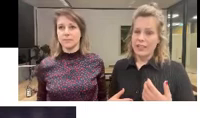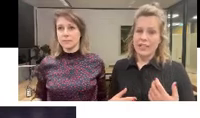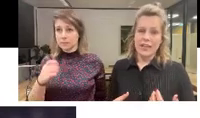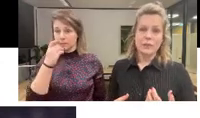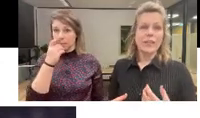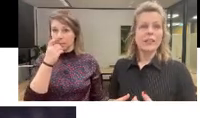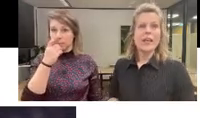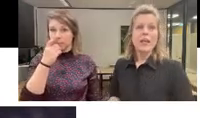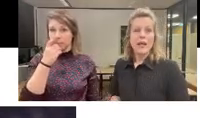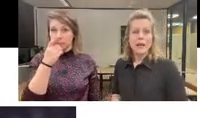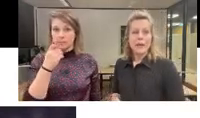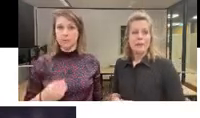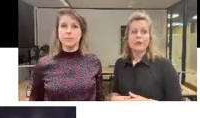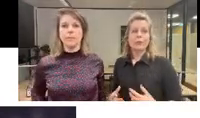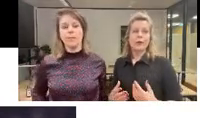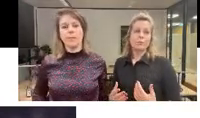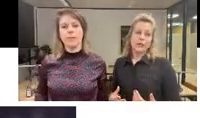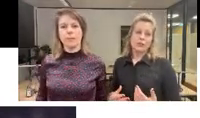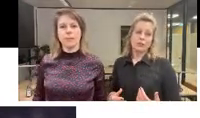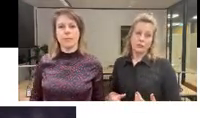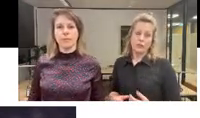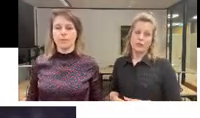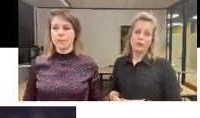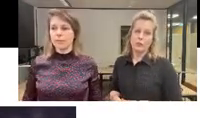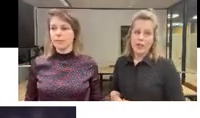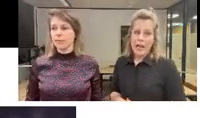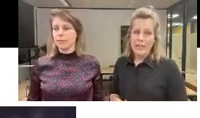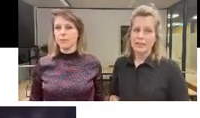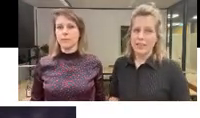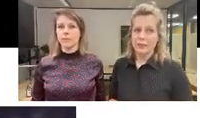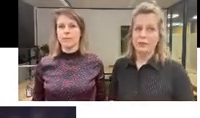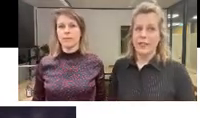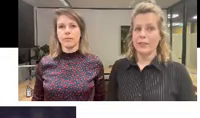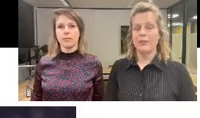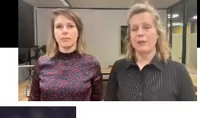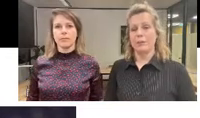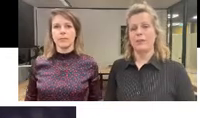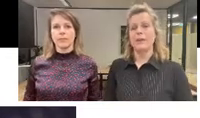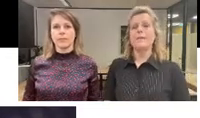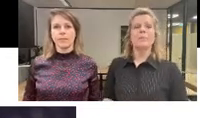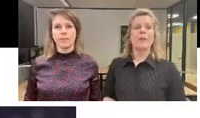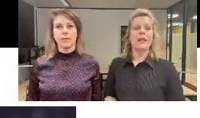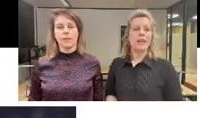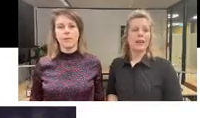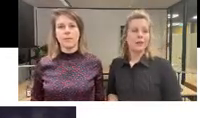or psychiatric, from outpatient services to ACARE intensive care development